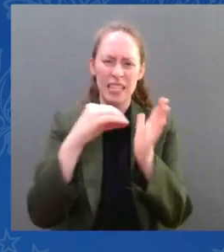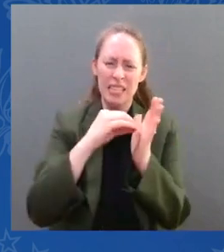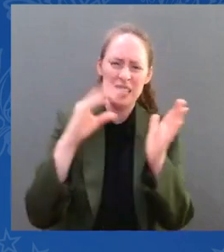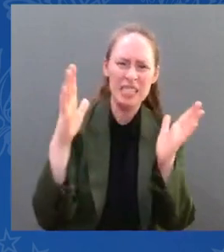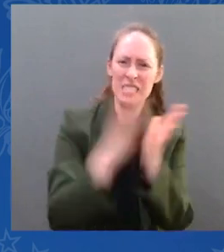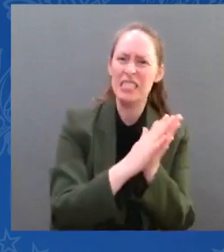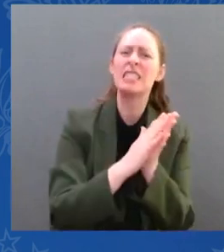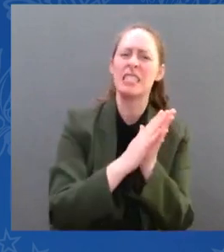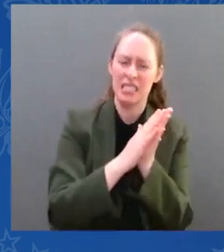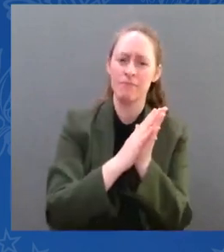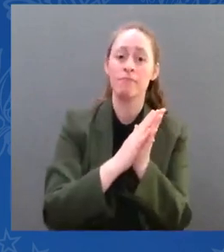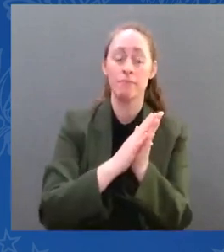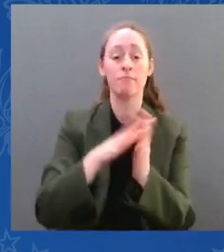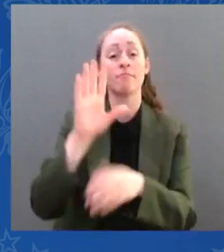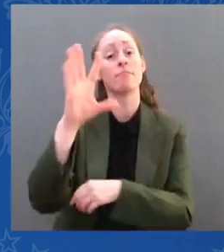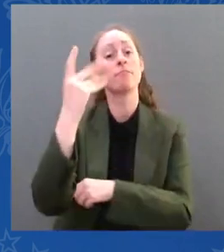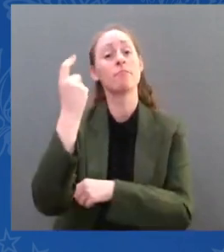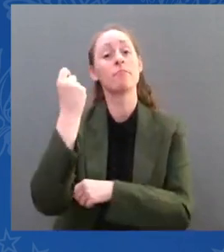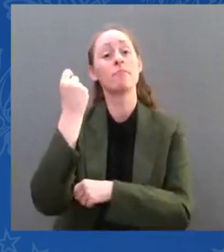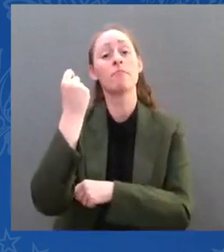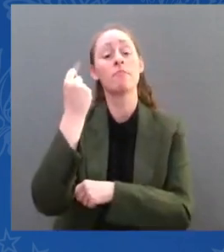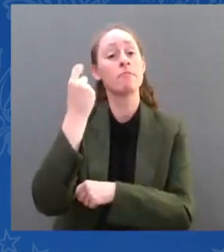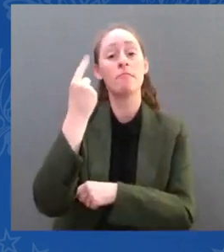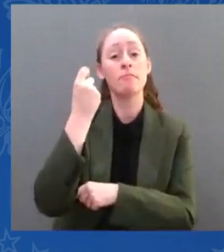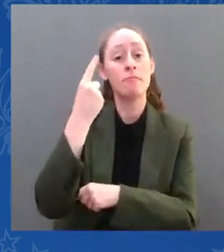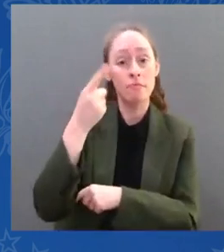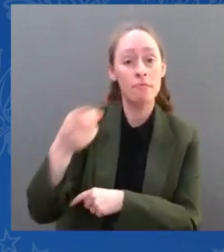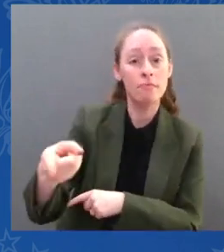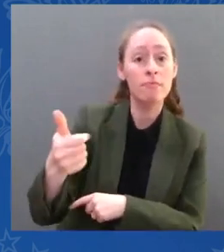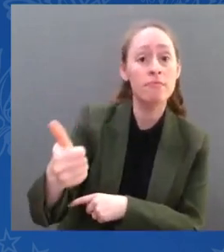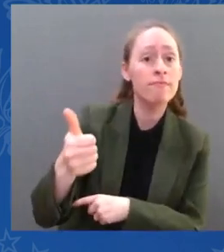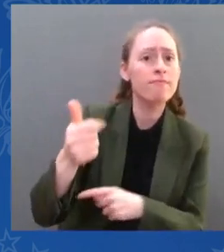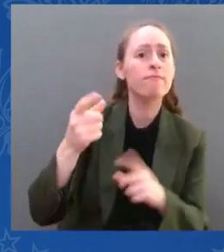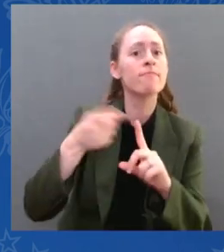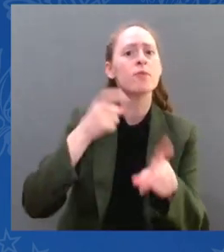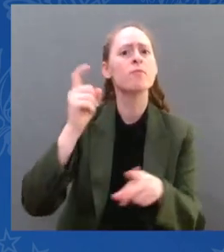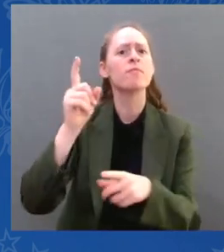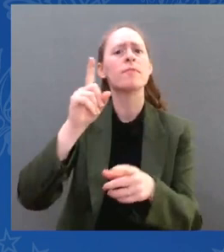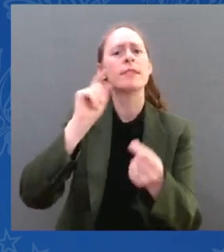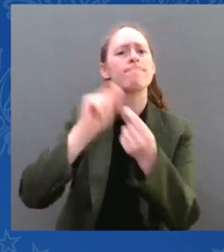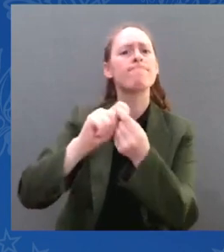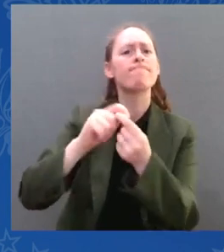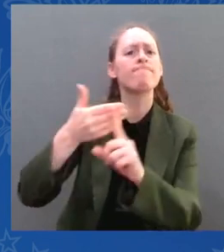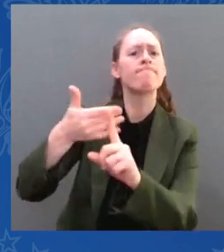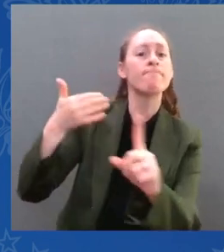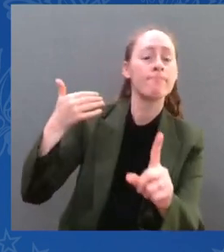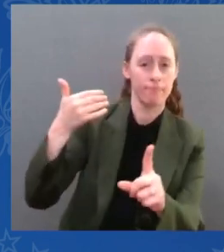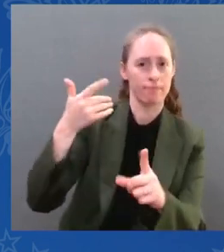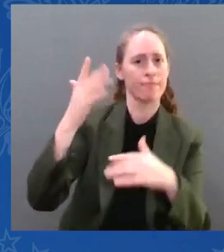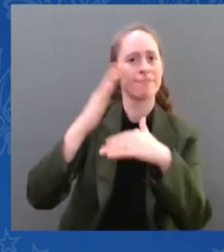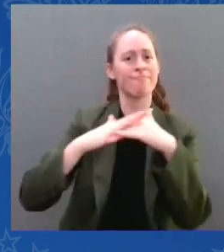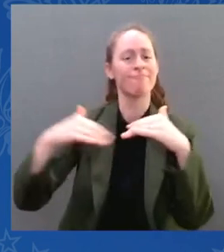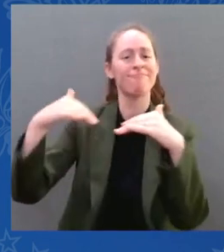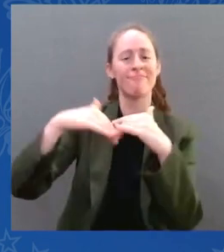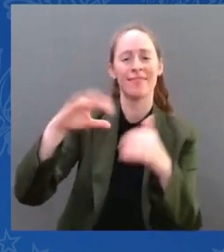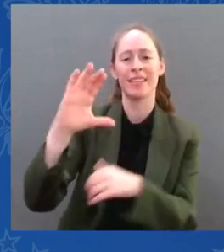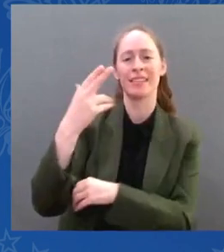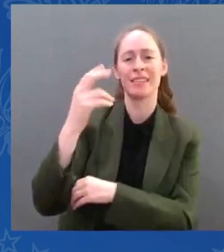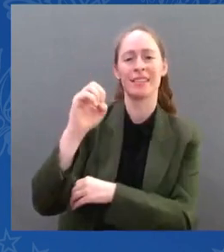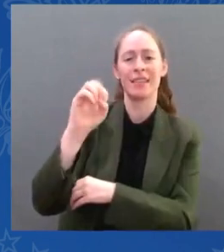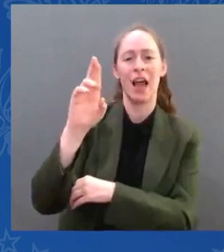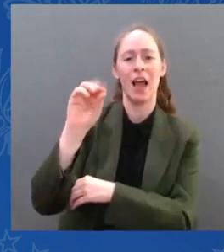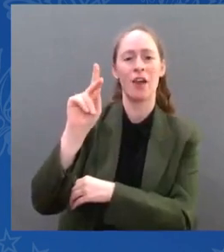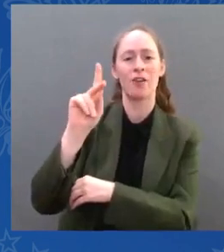him and encourage him to serve when he called. And I might note, Native American communities, a